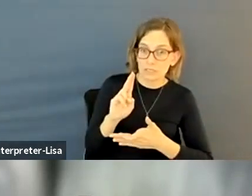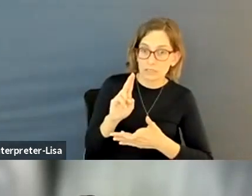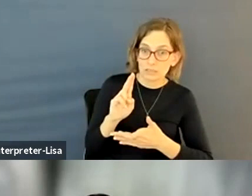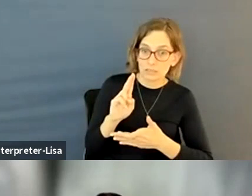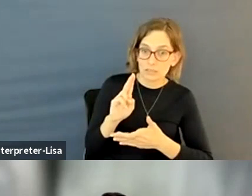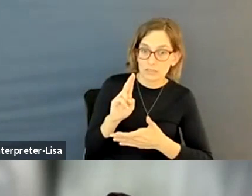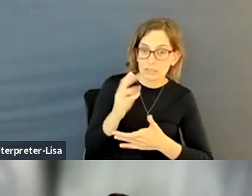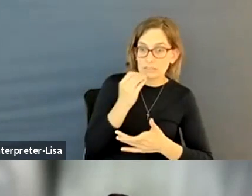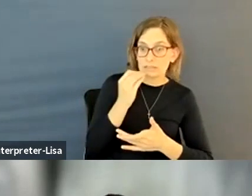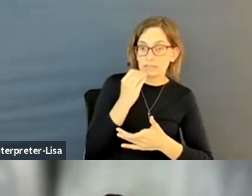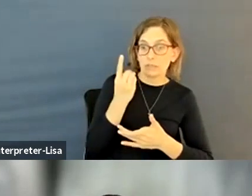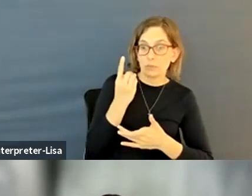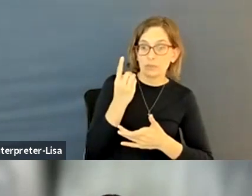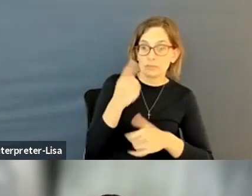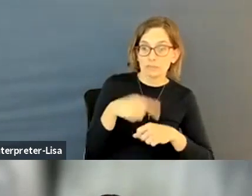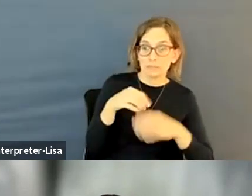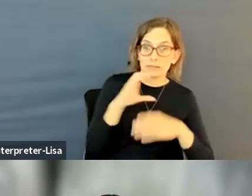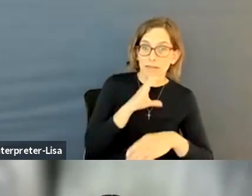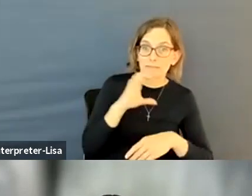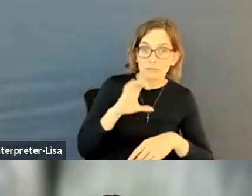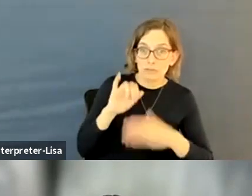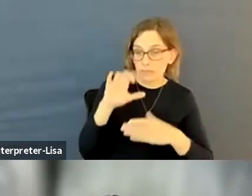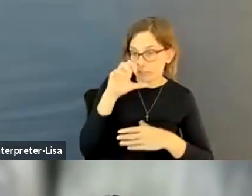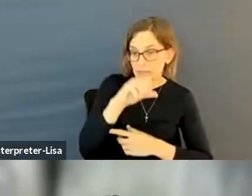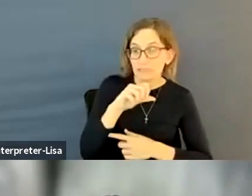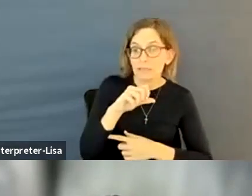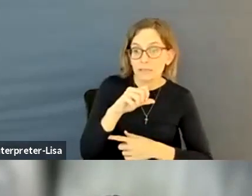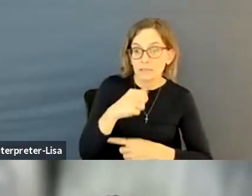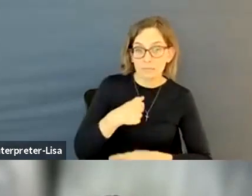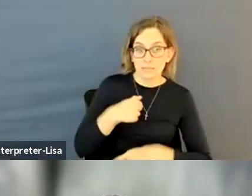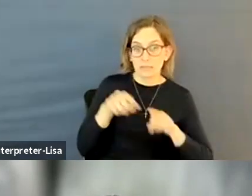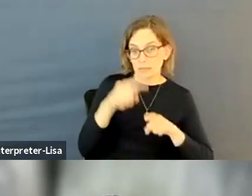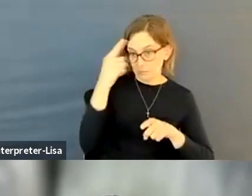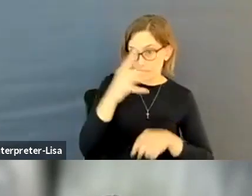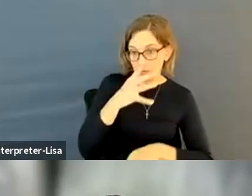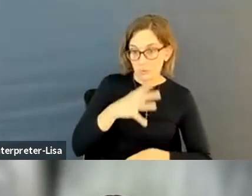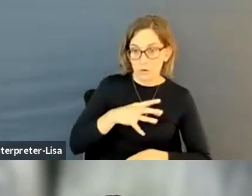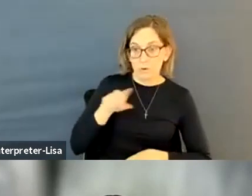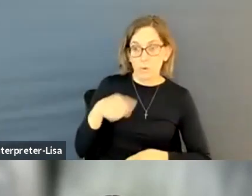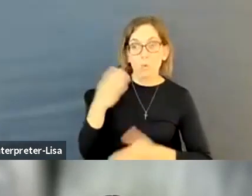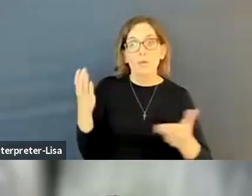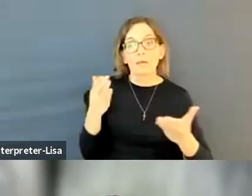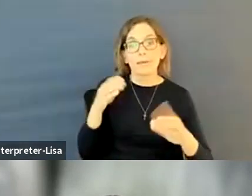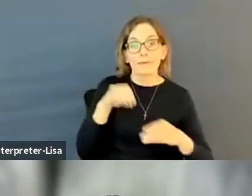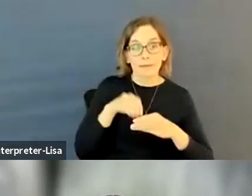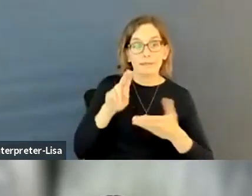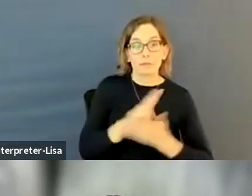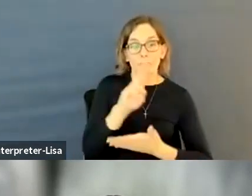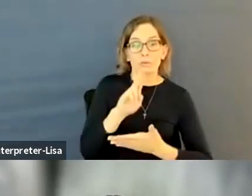over dinner once in a cafeteria. And the assumption was I, as a Black woman, was only here at this university because